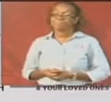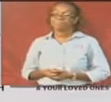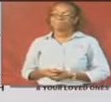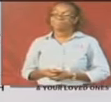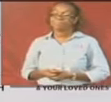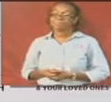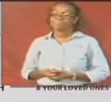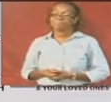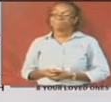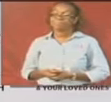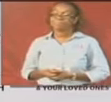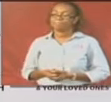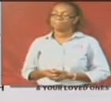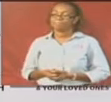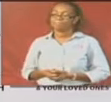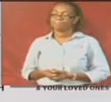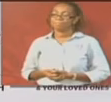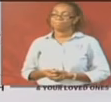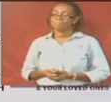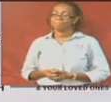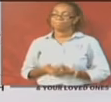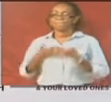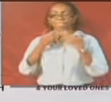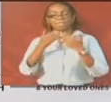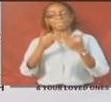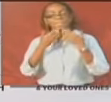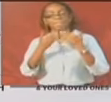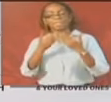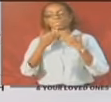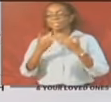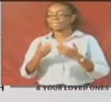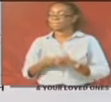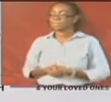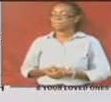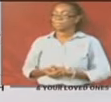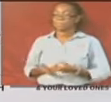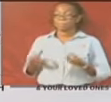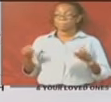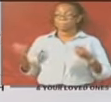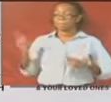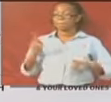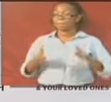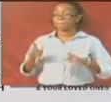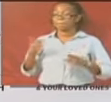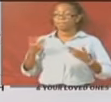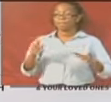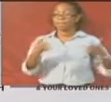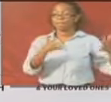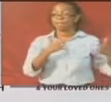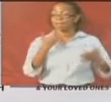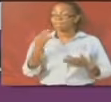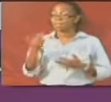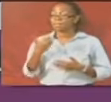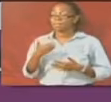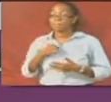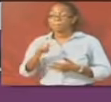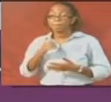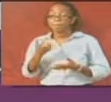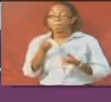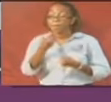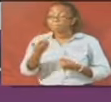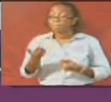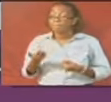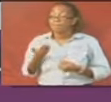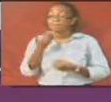Kim Mudram from the Express. Thanks. My colleagues really took a lot of my questions, but Dr. Hines, I really have to ask you to revisit the